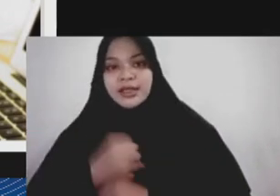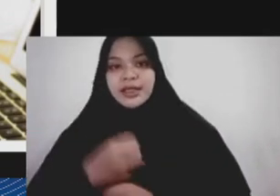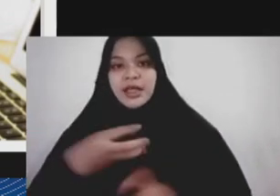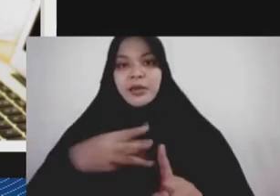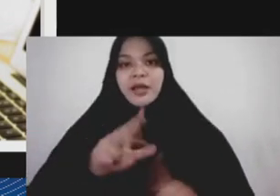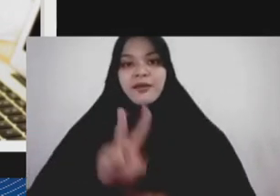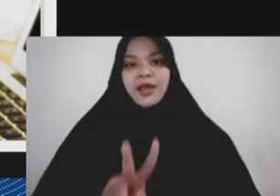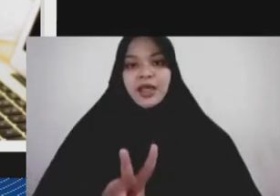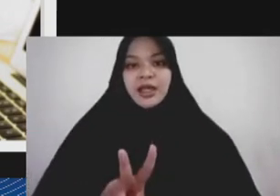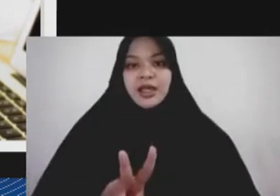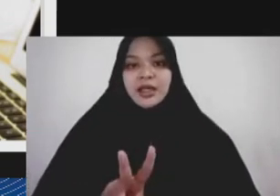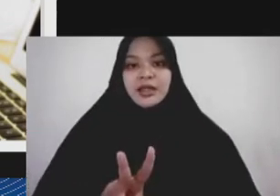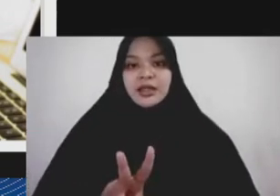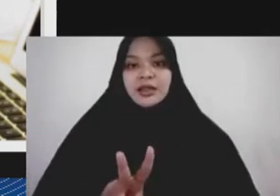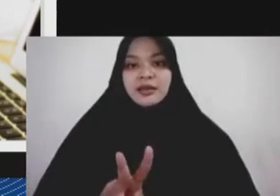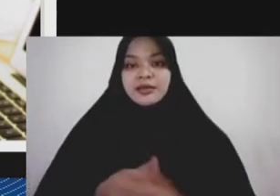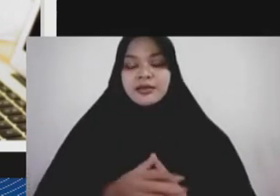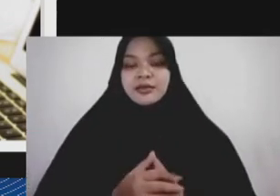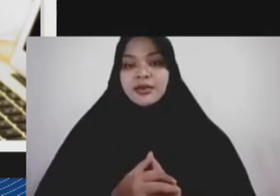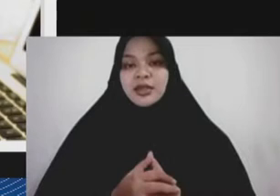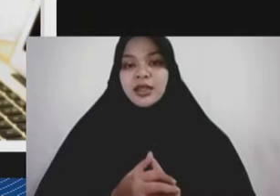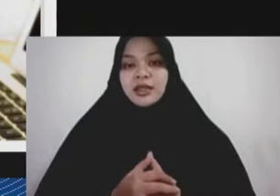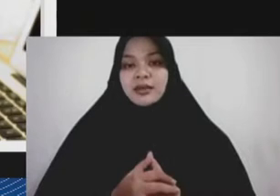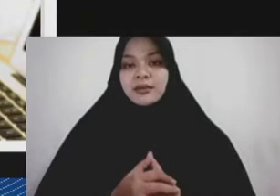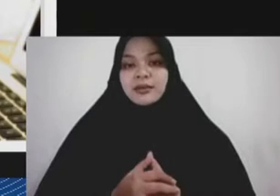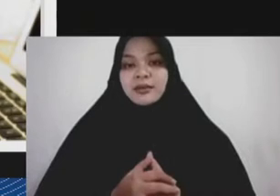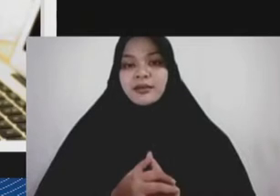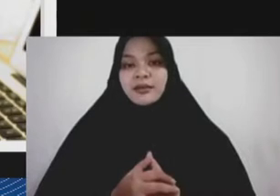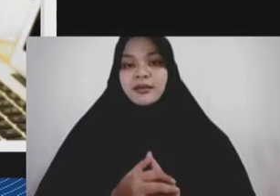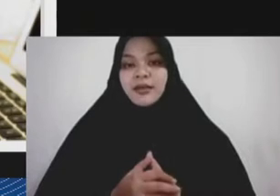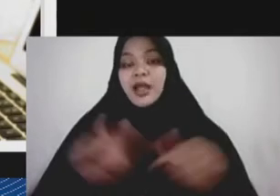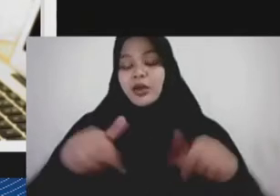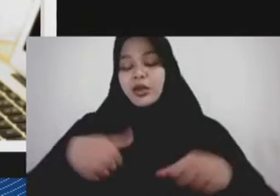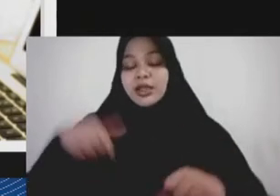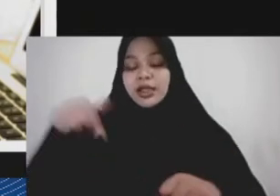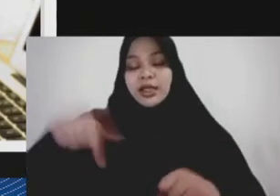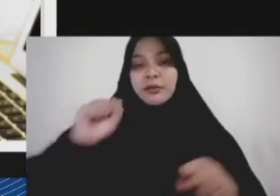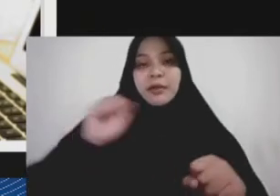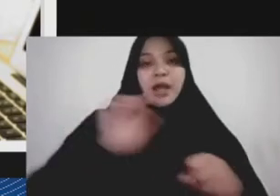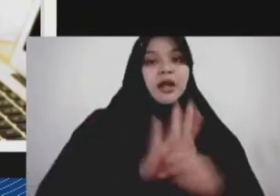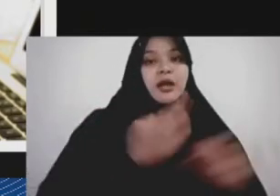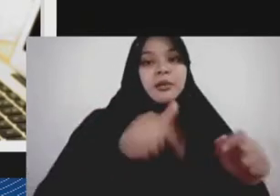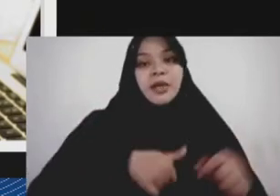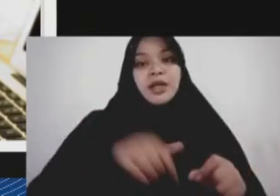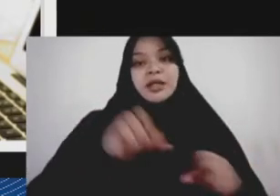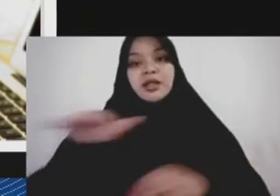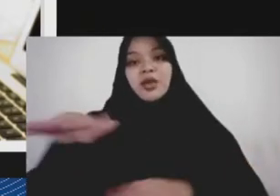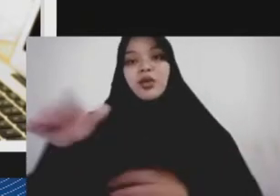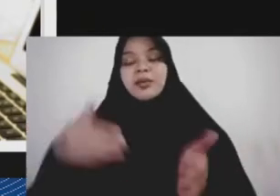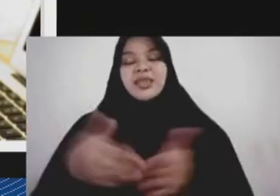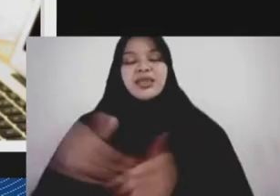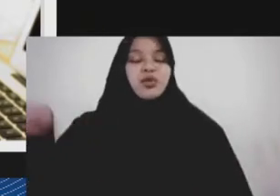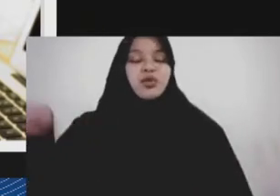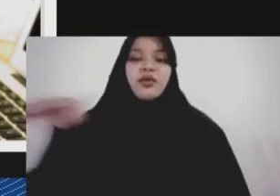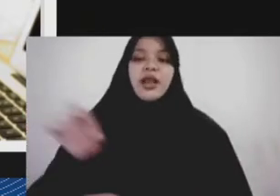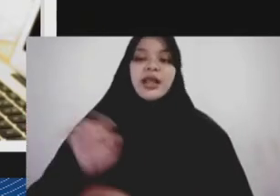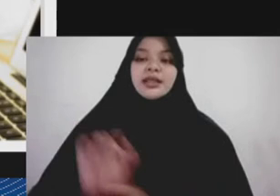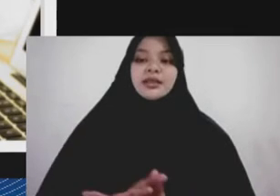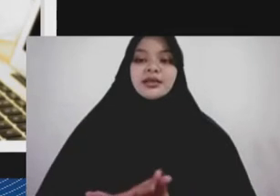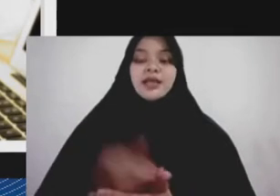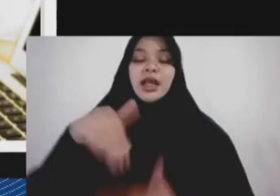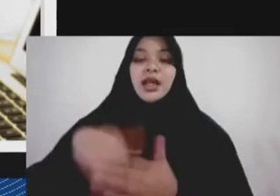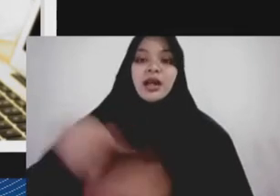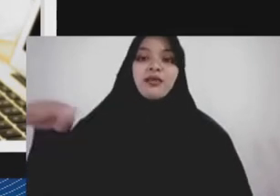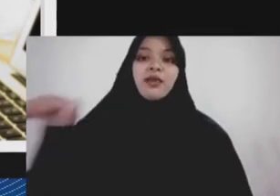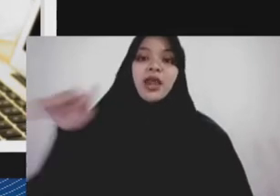which keeps this pandemic of gender-based violence unchecked. Furthermore, not only are